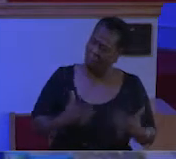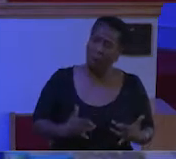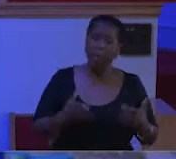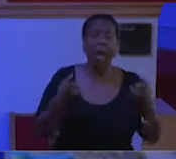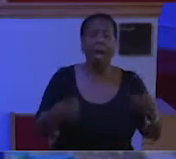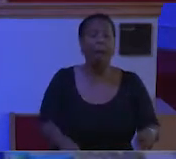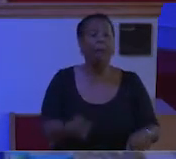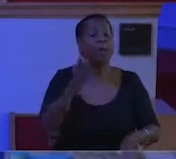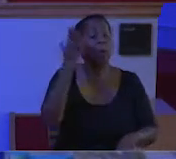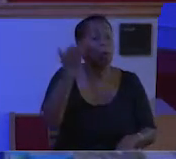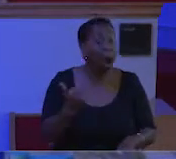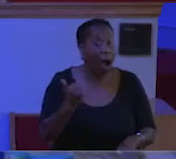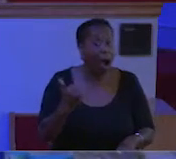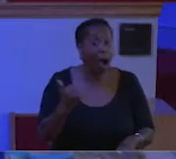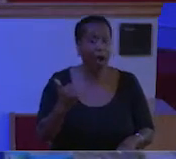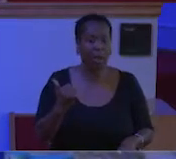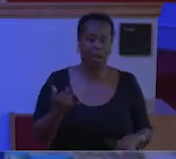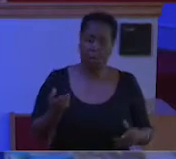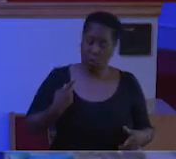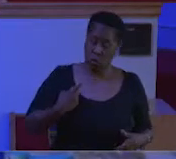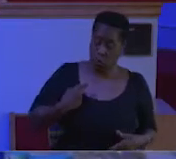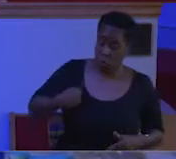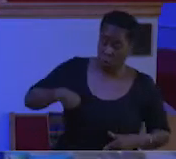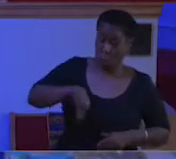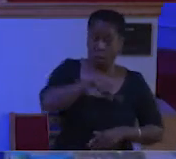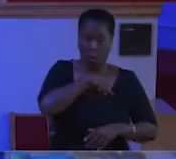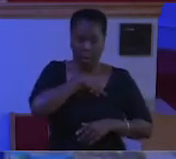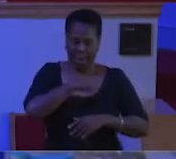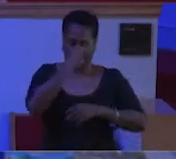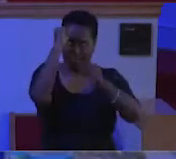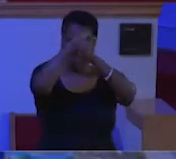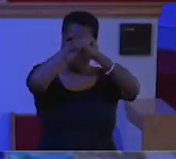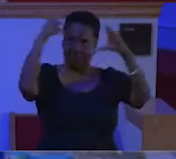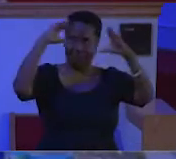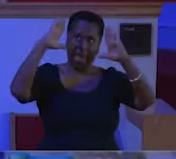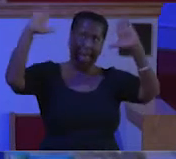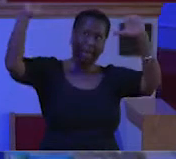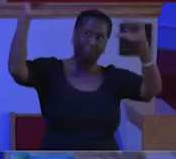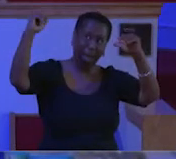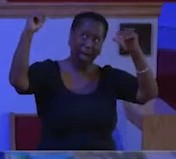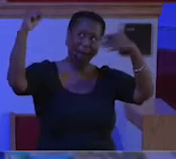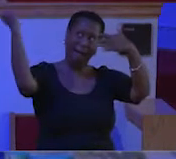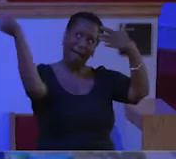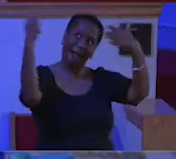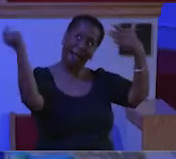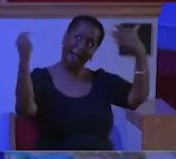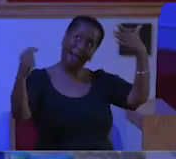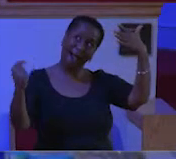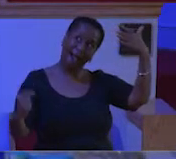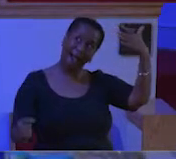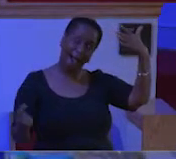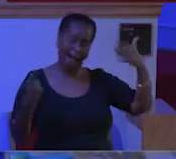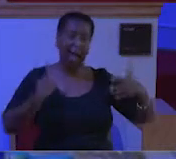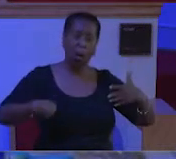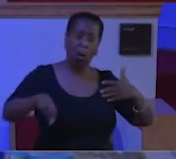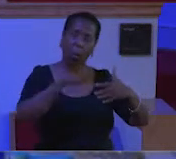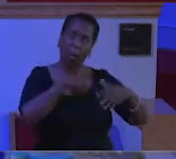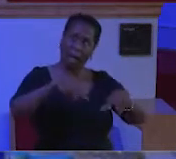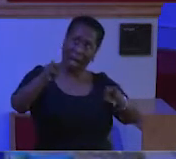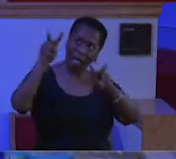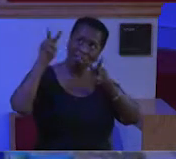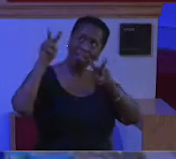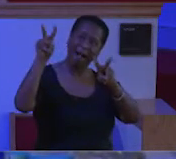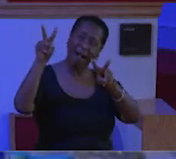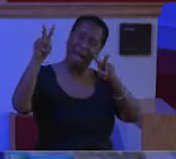we have set expectations of others. And we look, even though